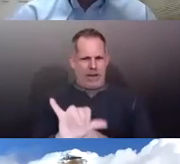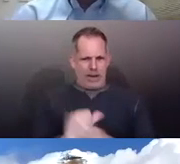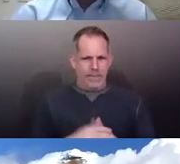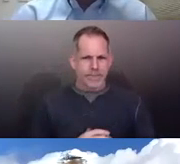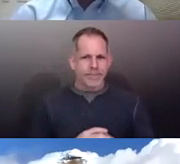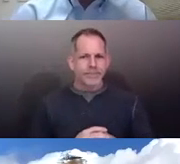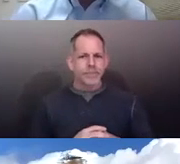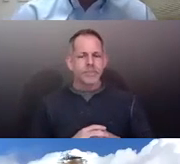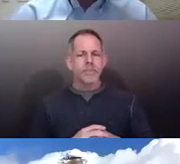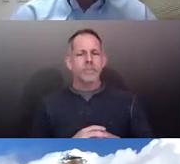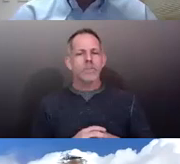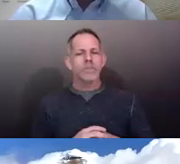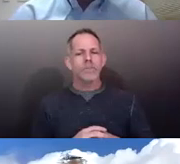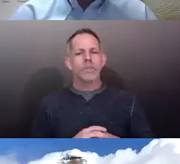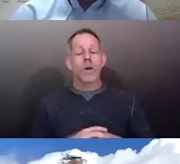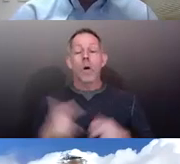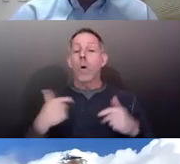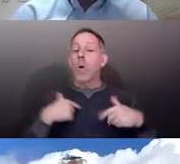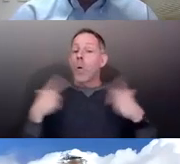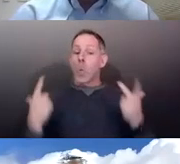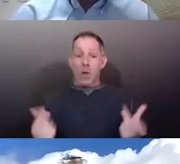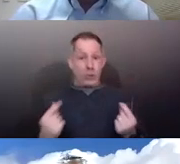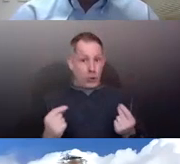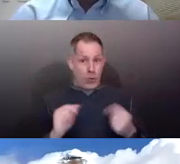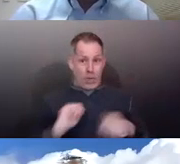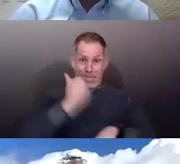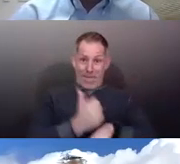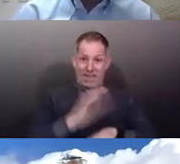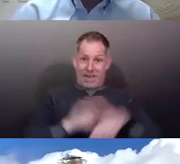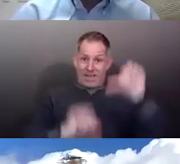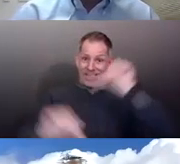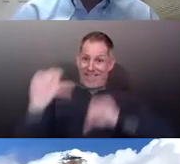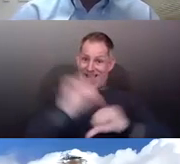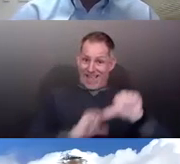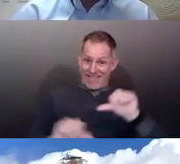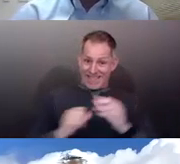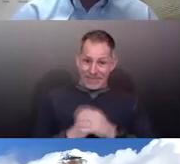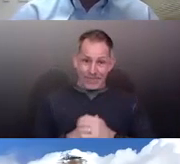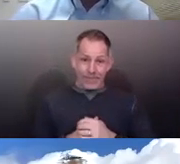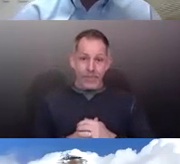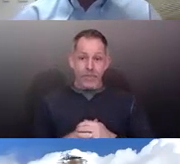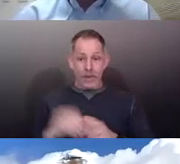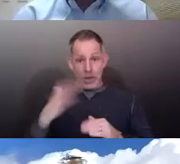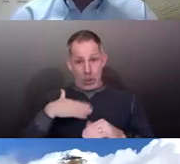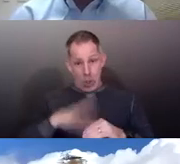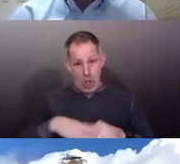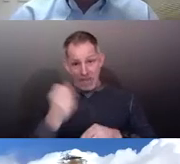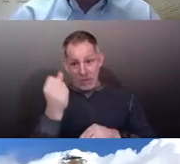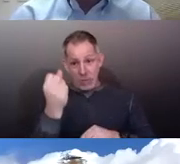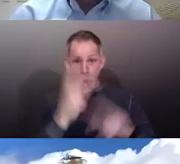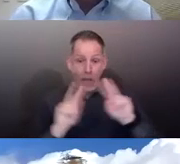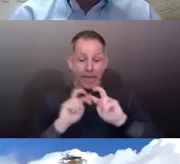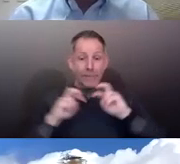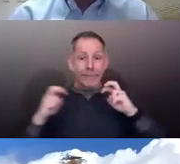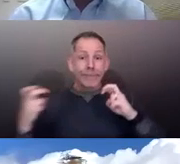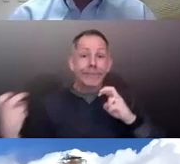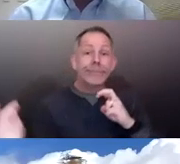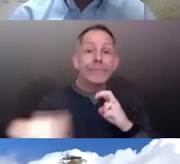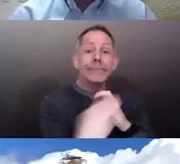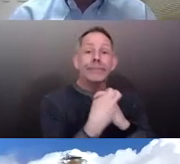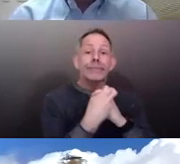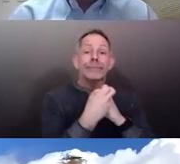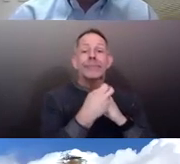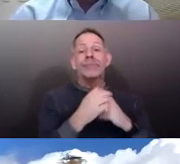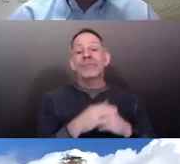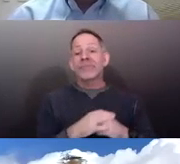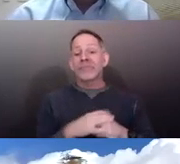if there is a room full of 12 people who had a banquet in a small room, but they weren't all within 6 feet of each other, but they